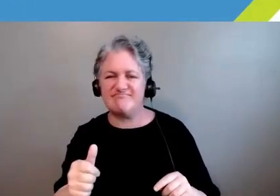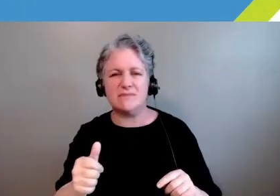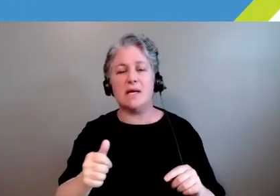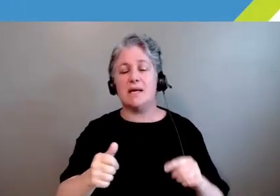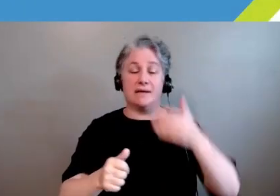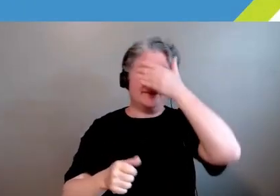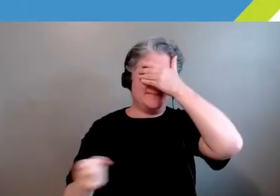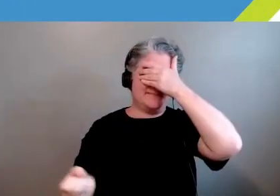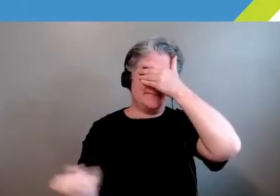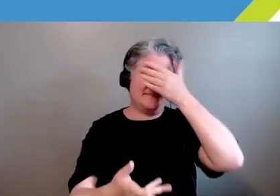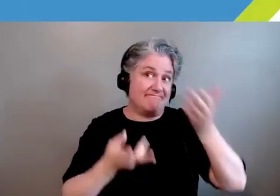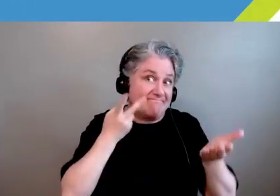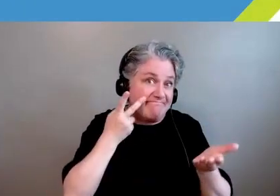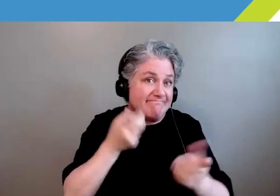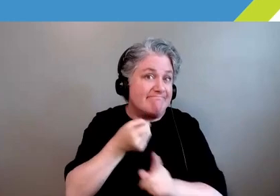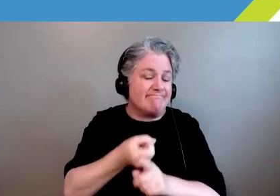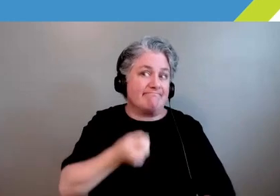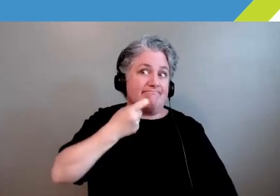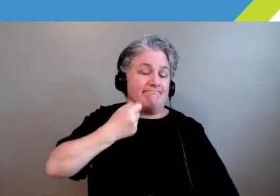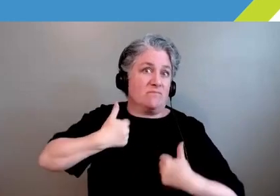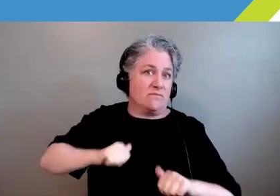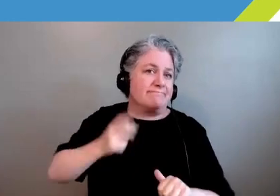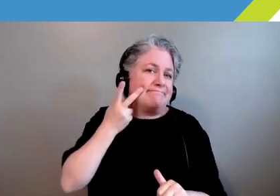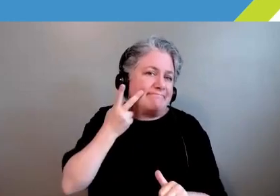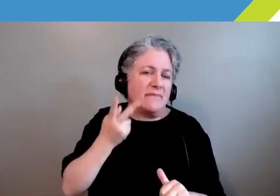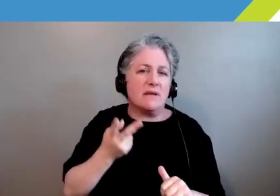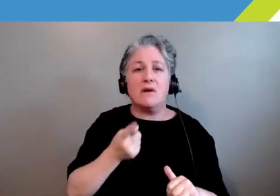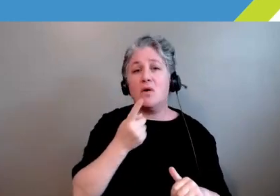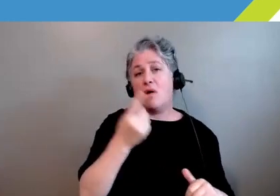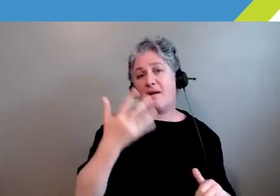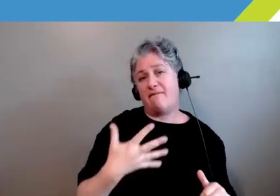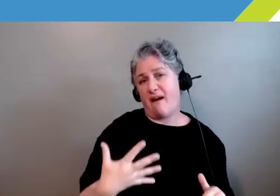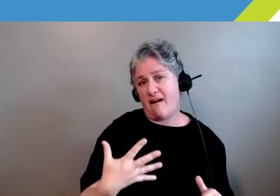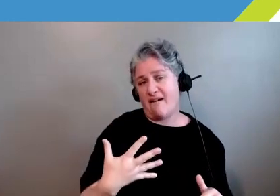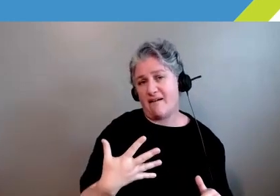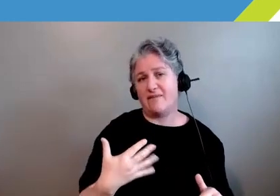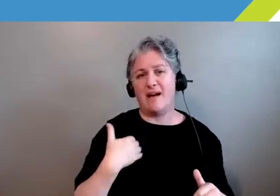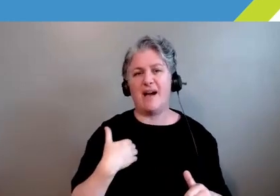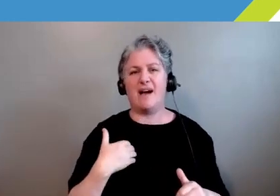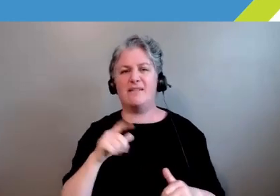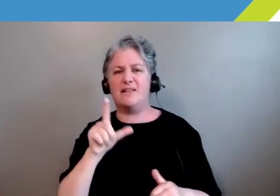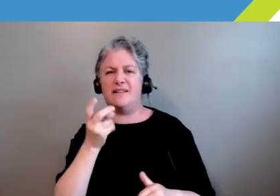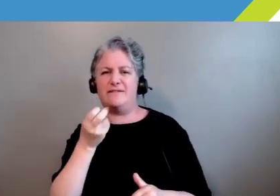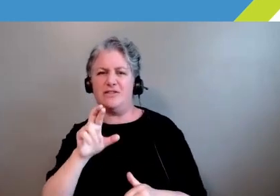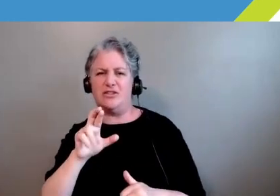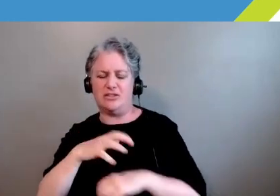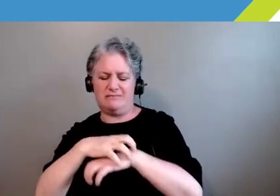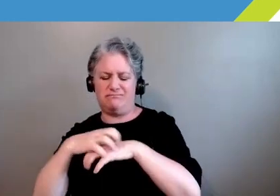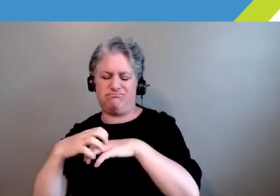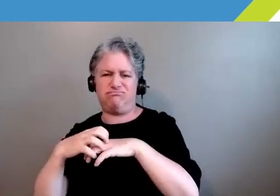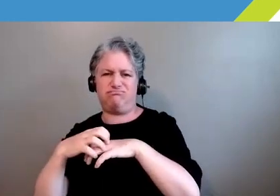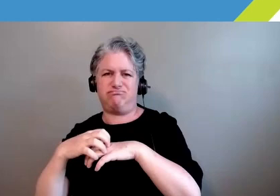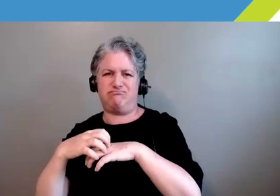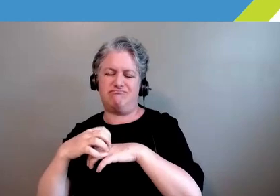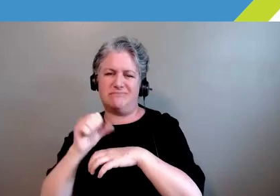Okay, 1 in 5 of our patients have got scarring of their liver. Okay, because of the inflammation that they've had. Okay, 1